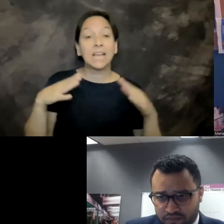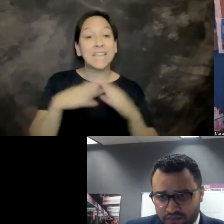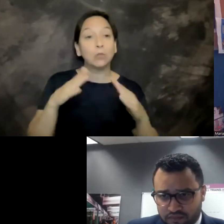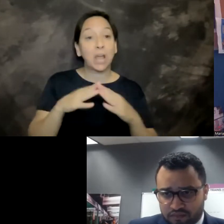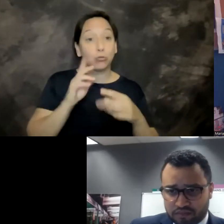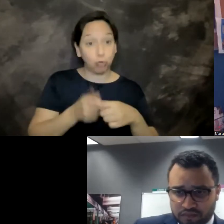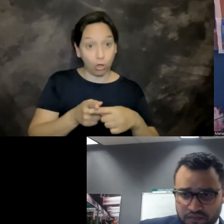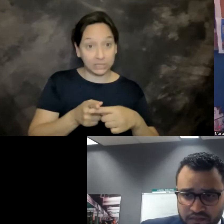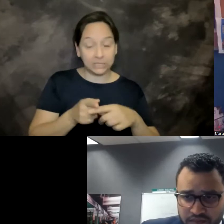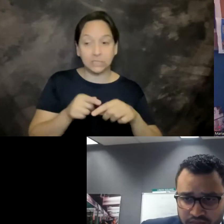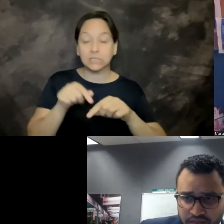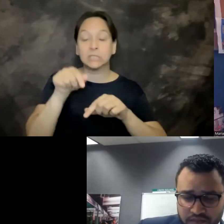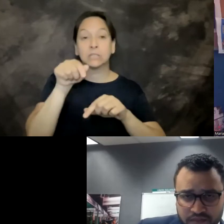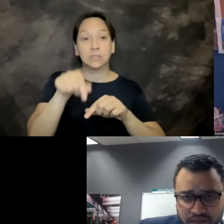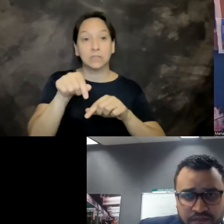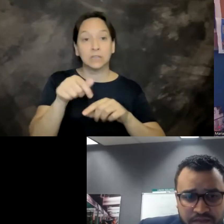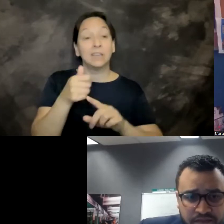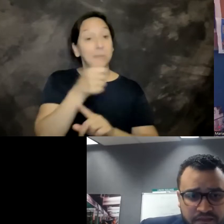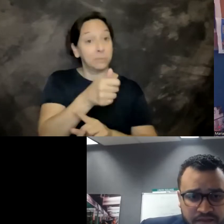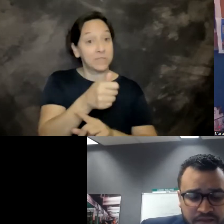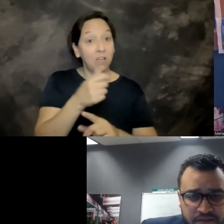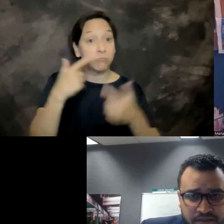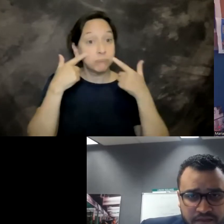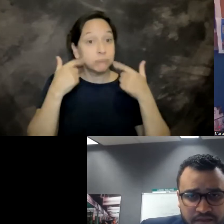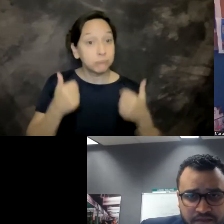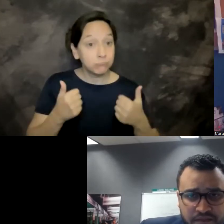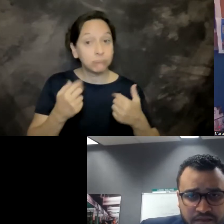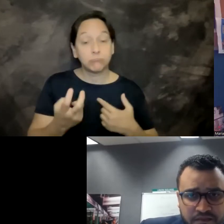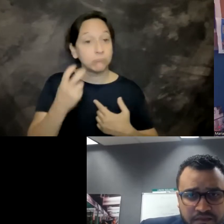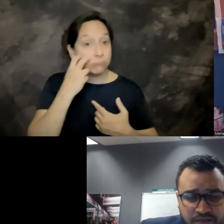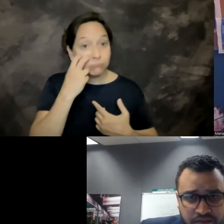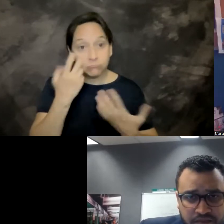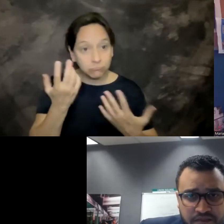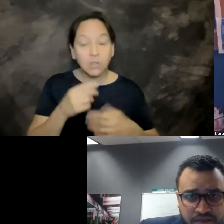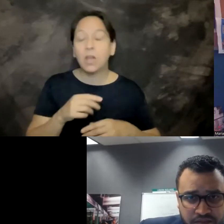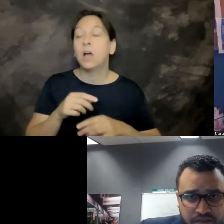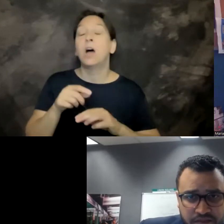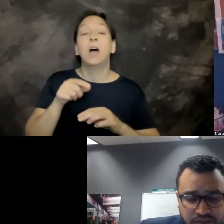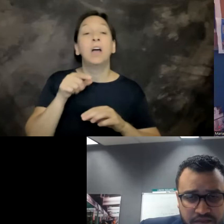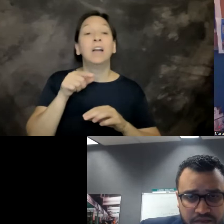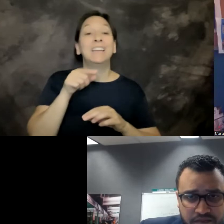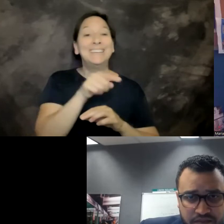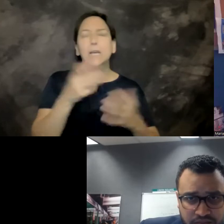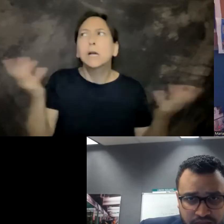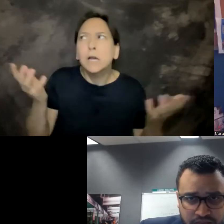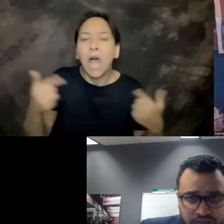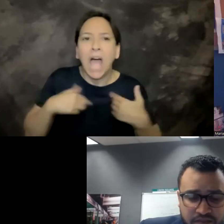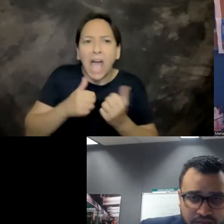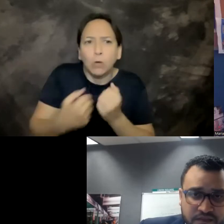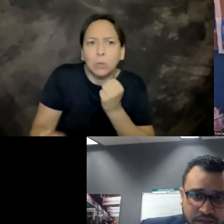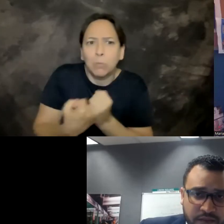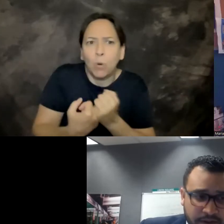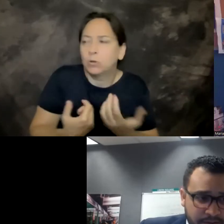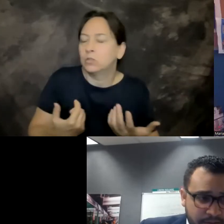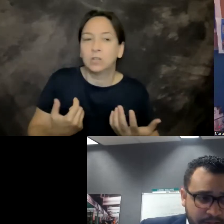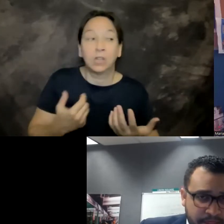that the gentleman is visually impaired and he wants to know, what are we thinking about? How do we support folks who are transferring from